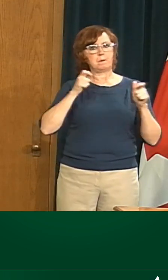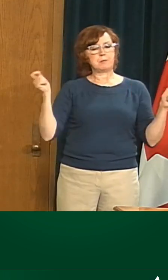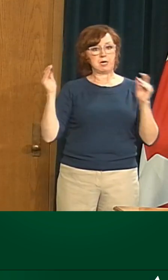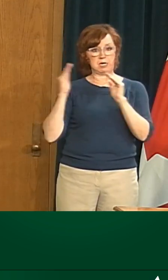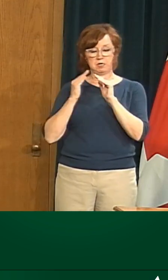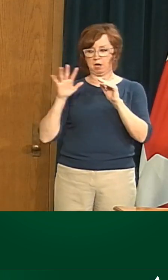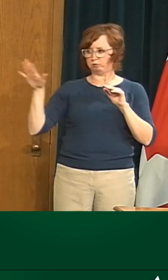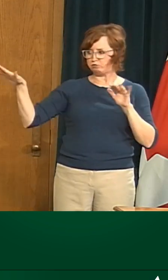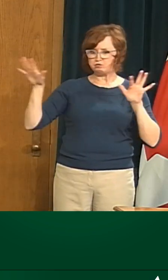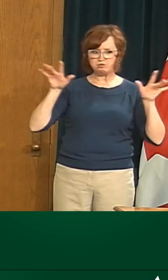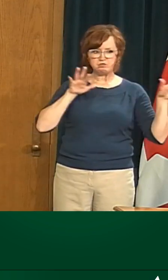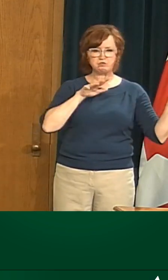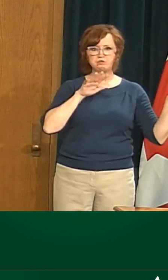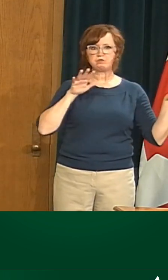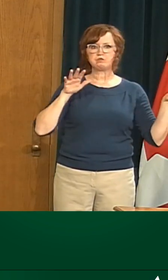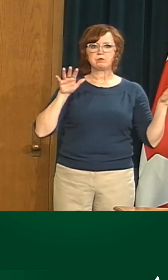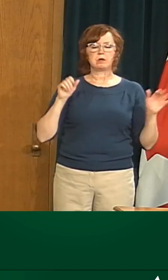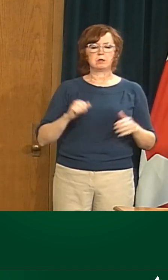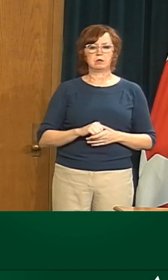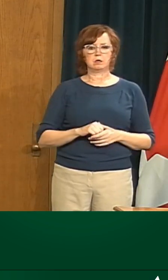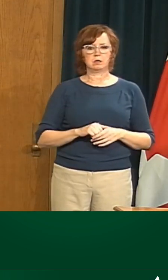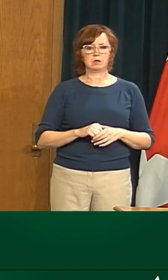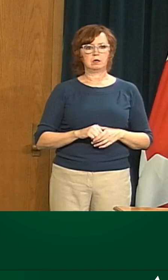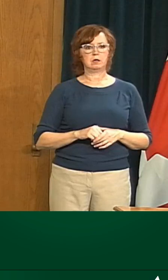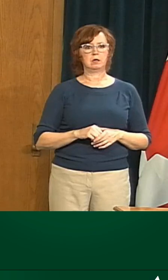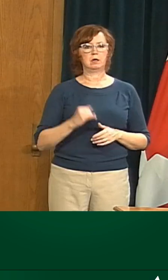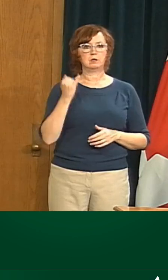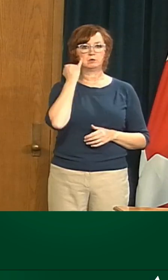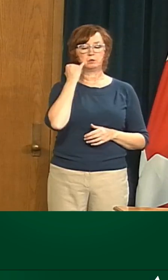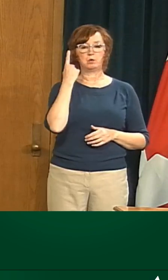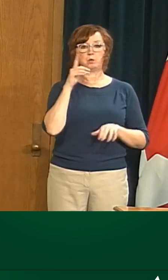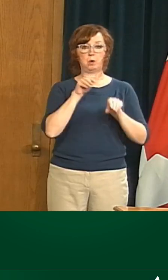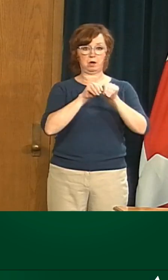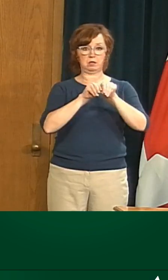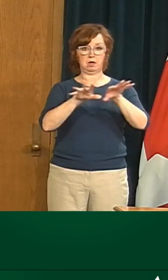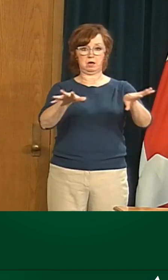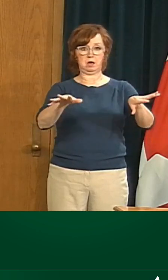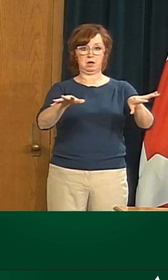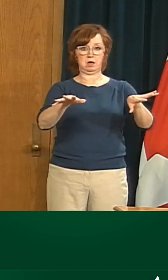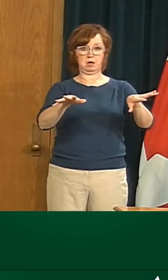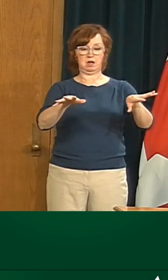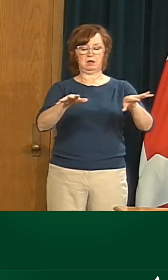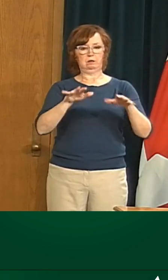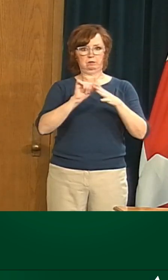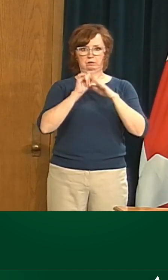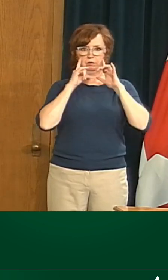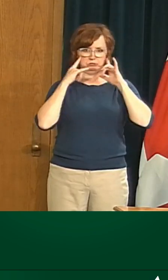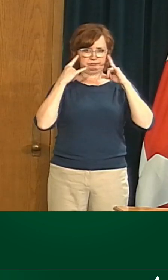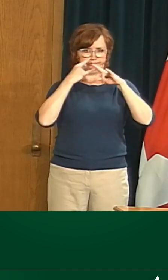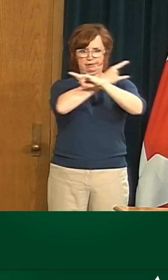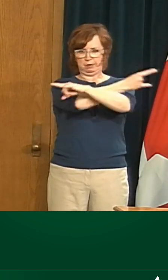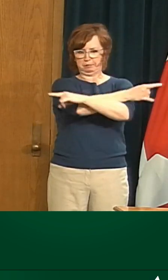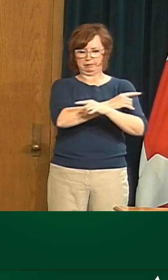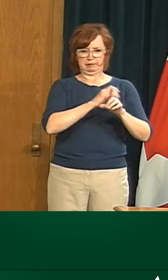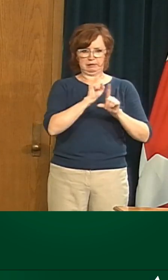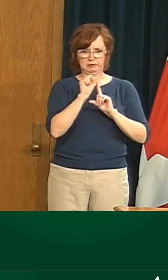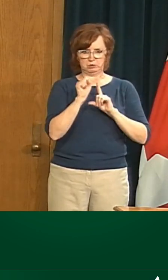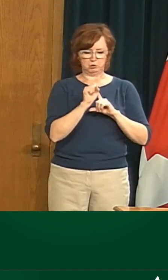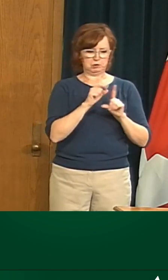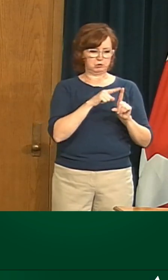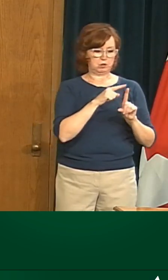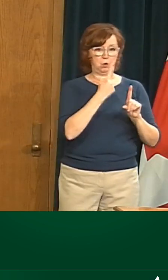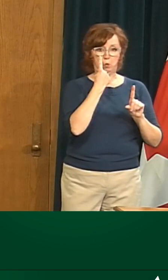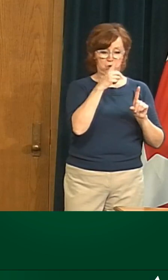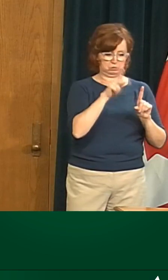have an outbreak or a cluster, it's very complex. It's not just a complex work setting. It's, workers then come